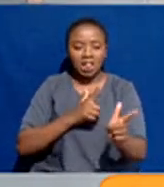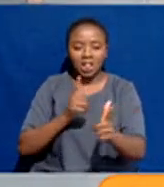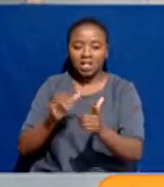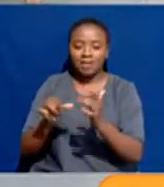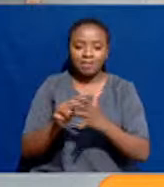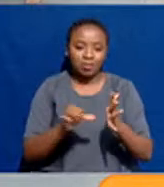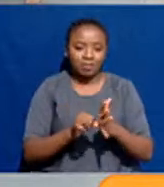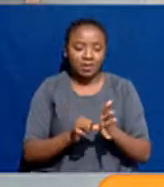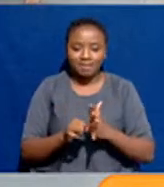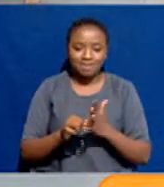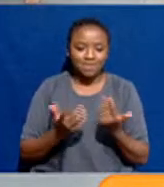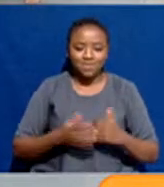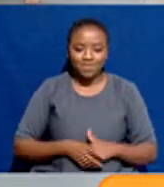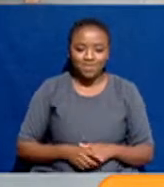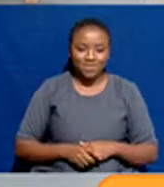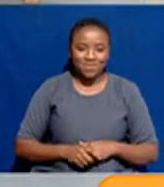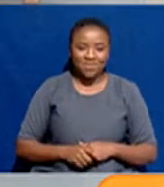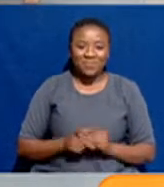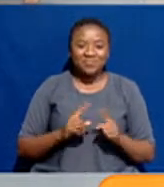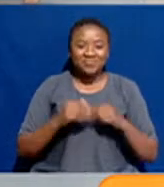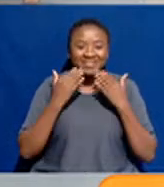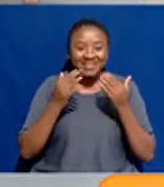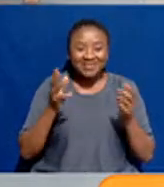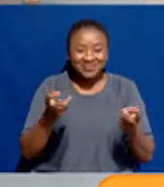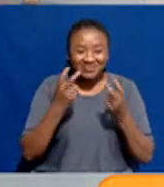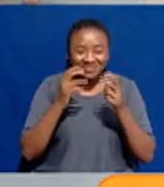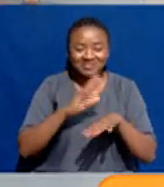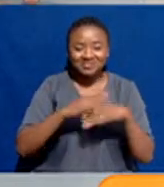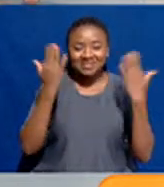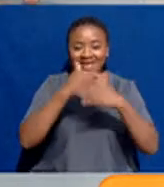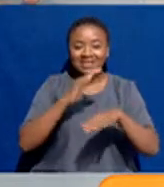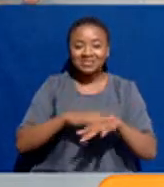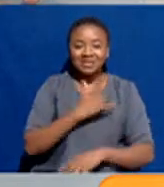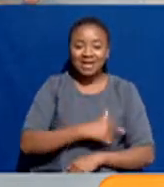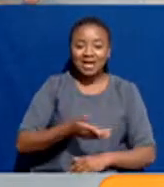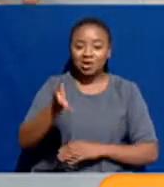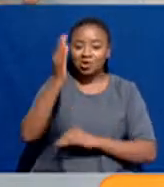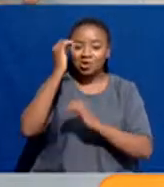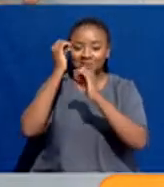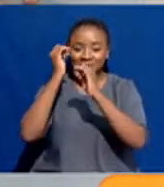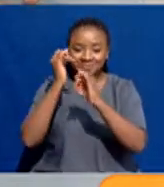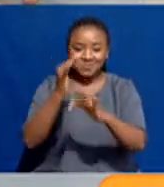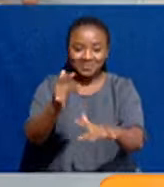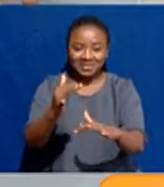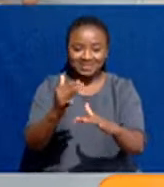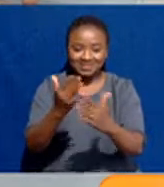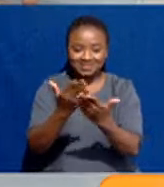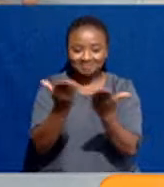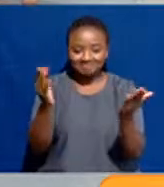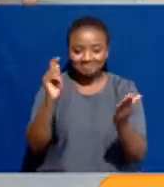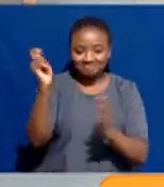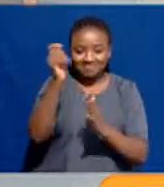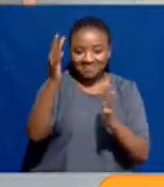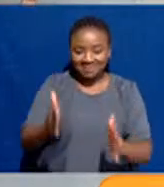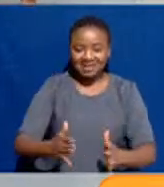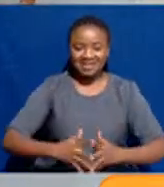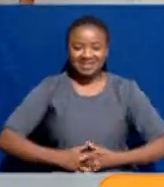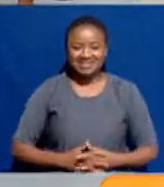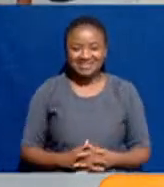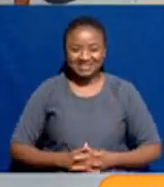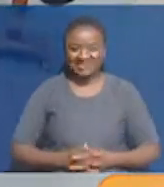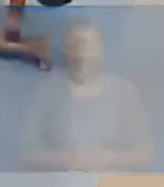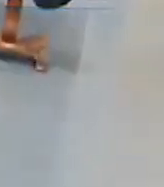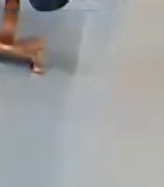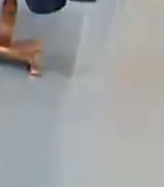slippery slope. Thanks so much for being a part of the show. Thank you. Good night. Good luck. Thank you. God bless our Kenyan folk. Yeah. Make him so